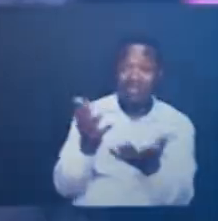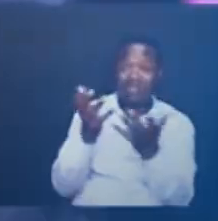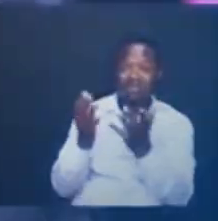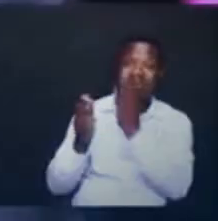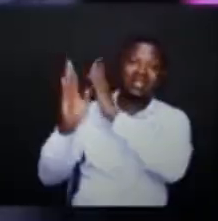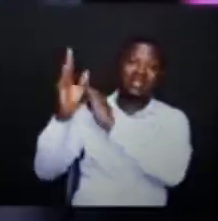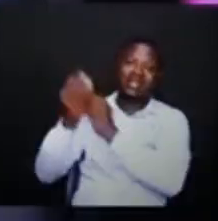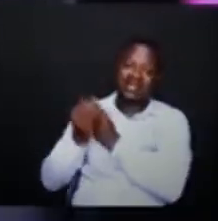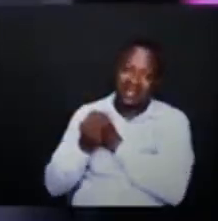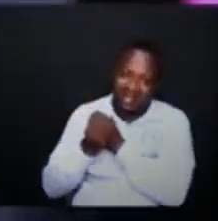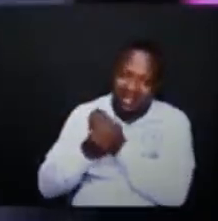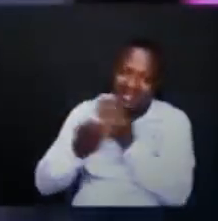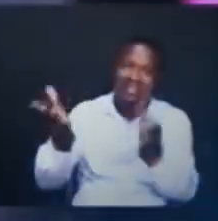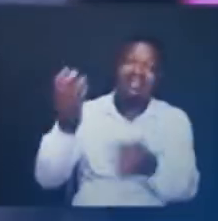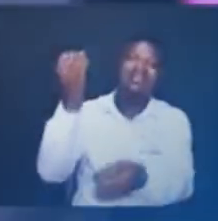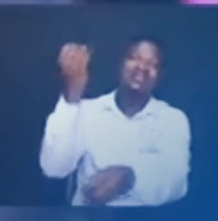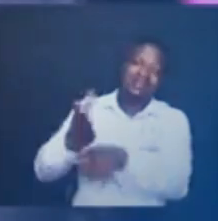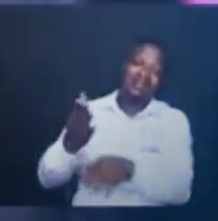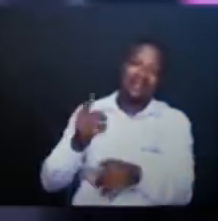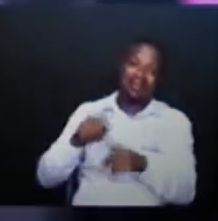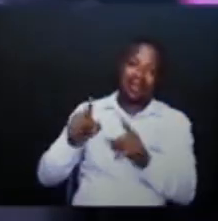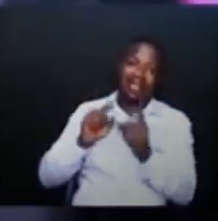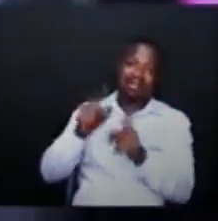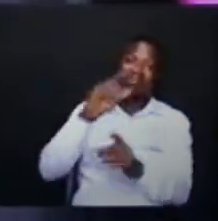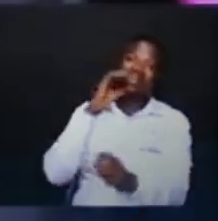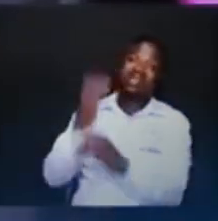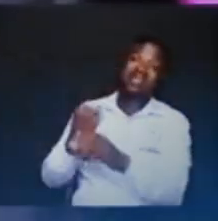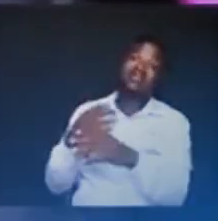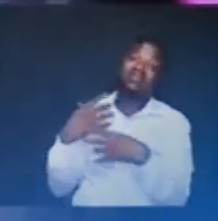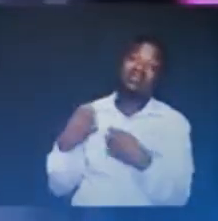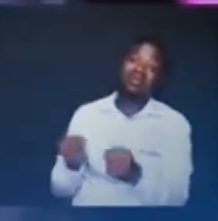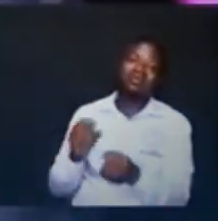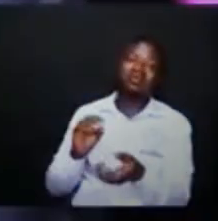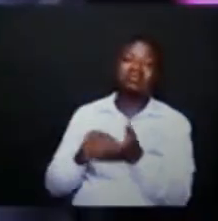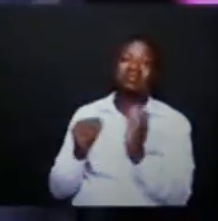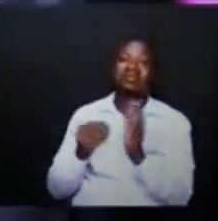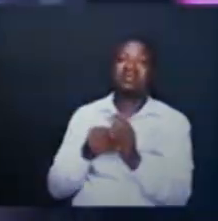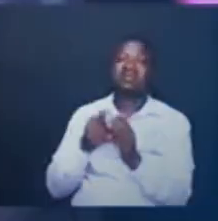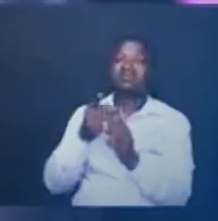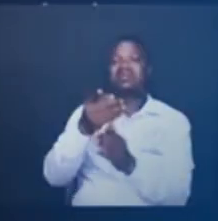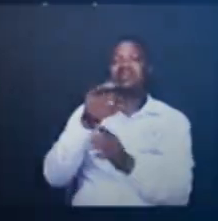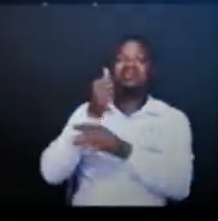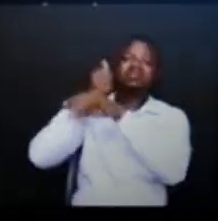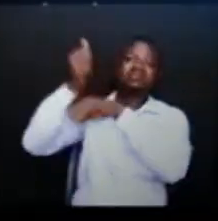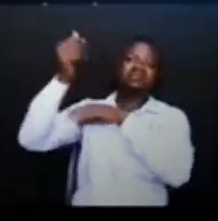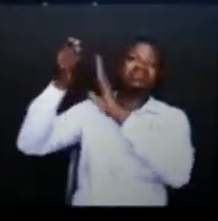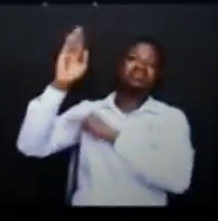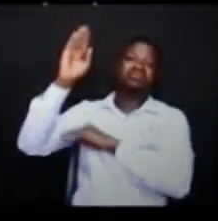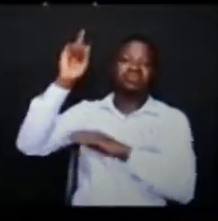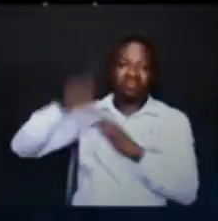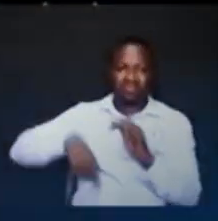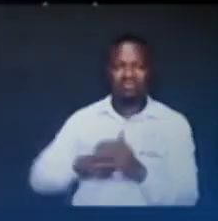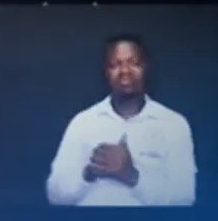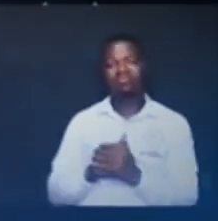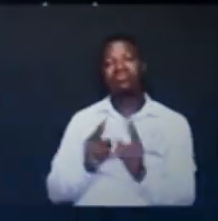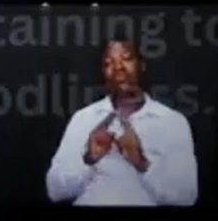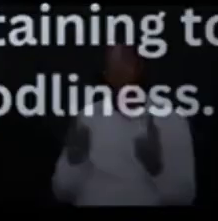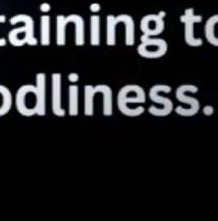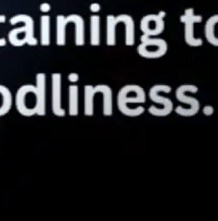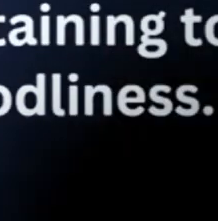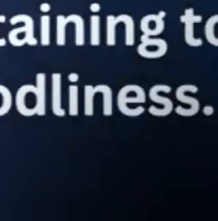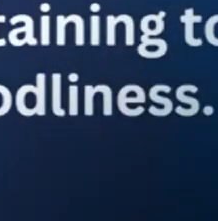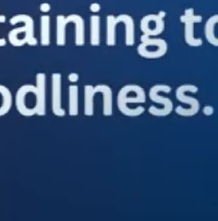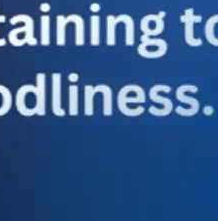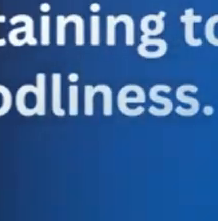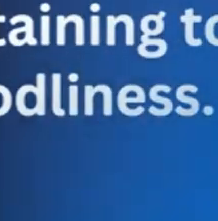frama yem home wa mayin ye be yenina nanso yan to tun woman yina yin to me se unyankopon amwayen. So whether we enjoy